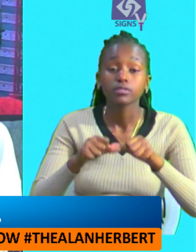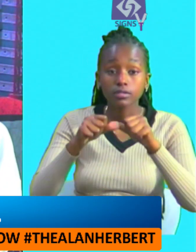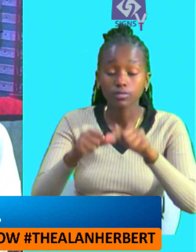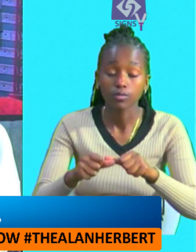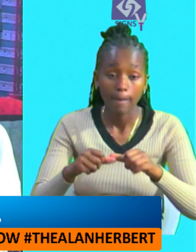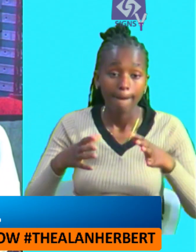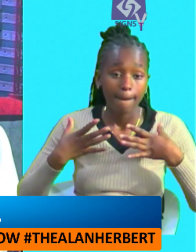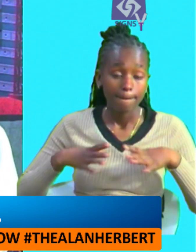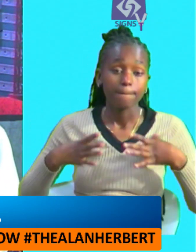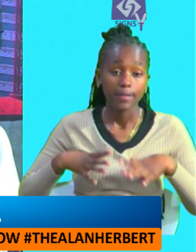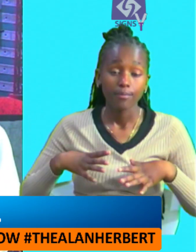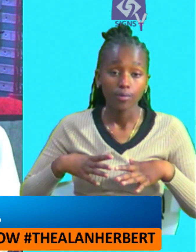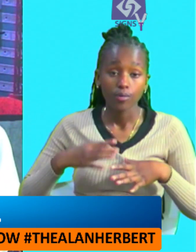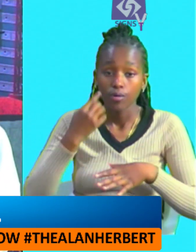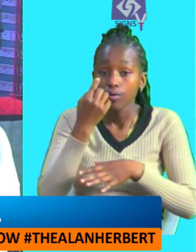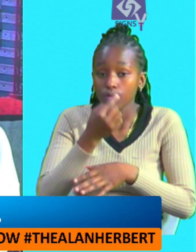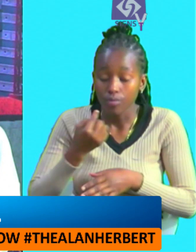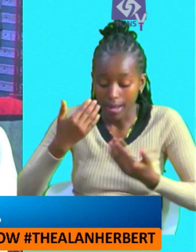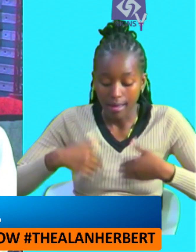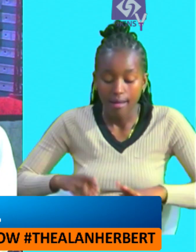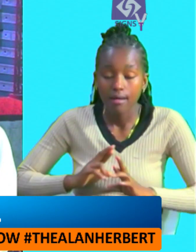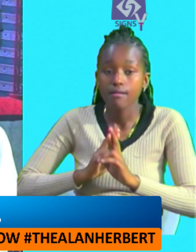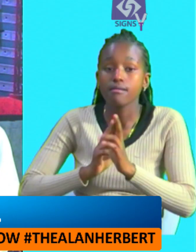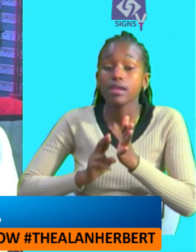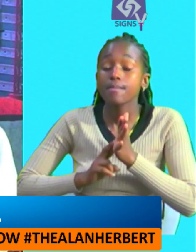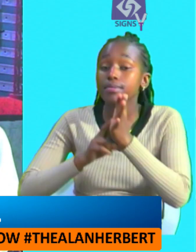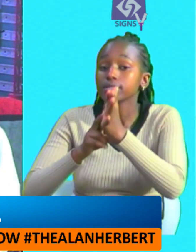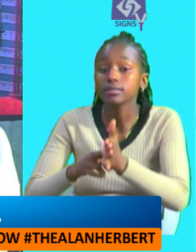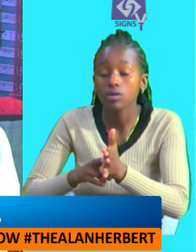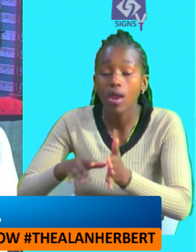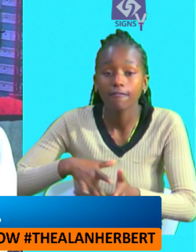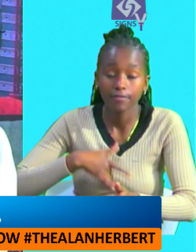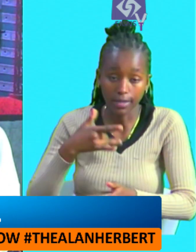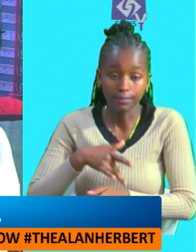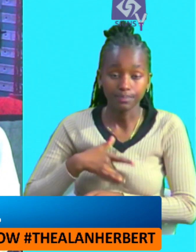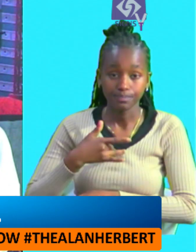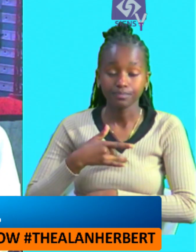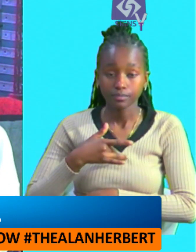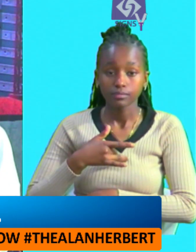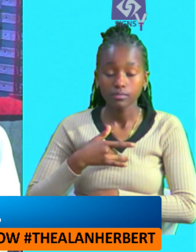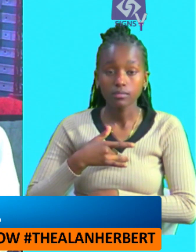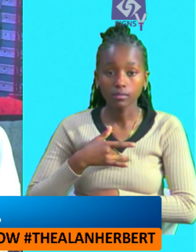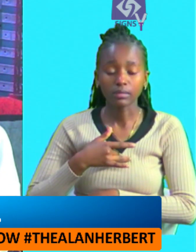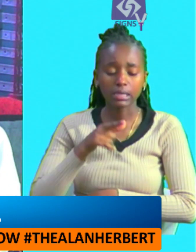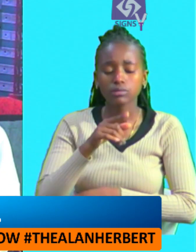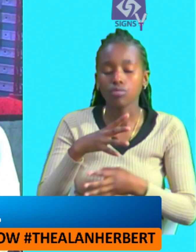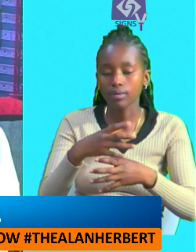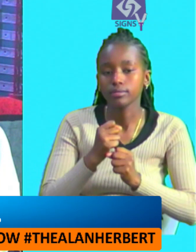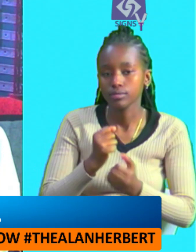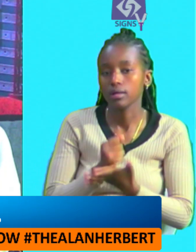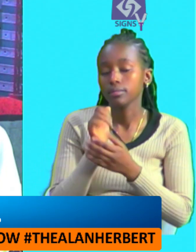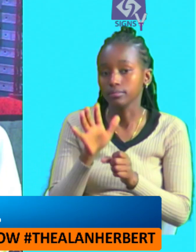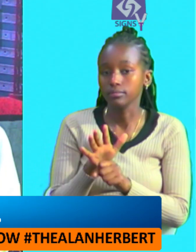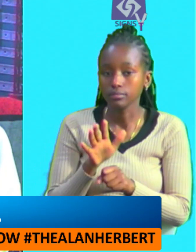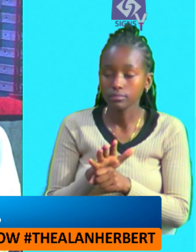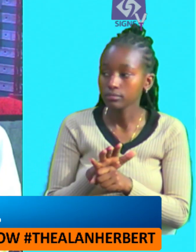give but I don't let myself receive. But to sort of unentangle you in that